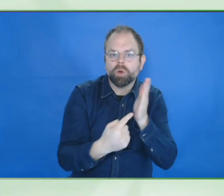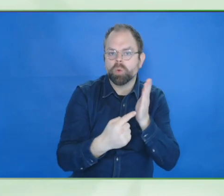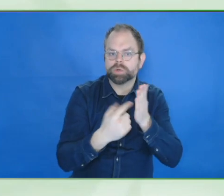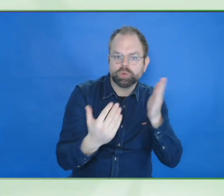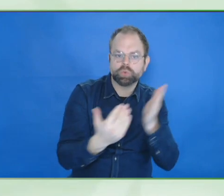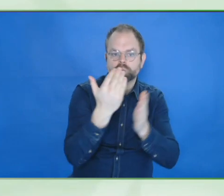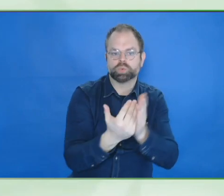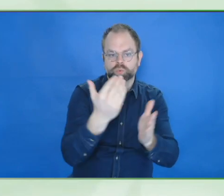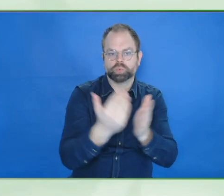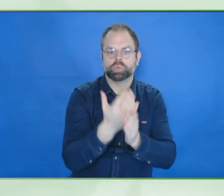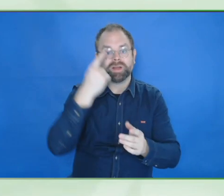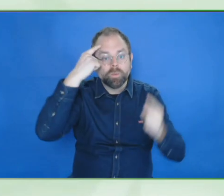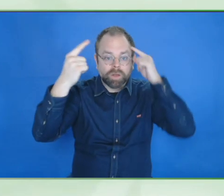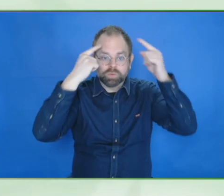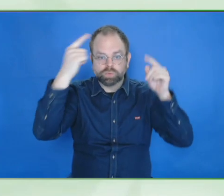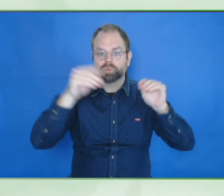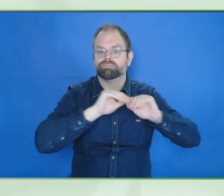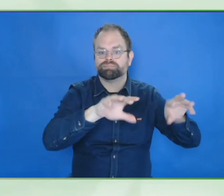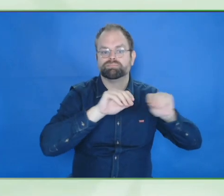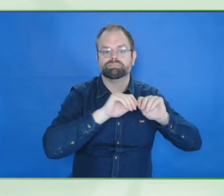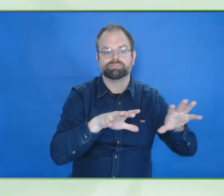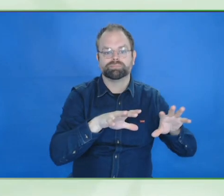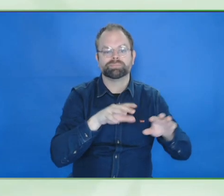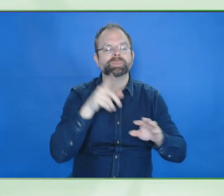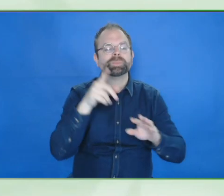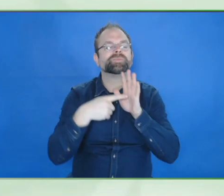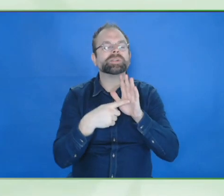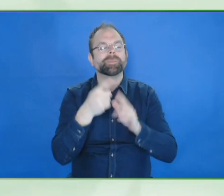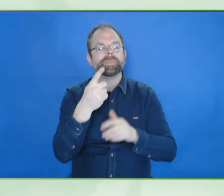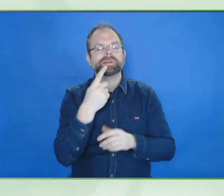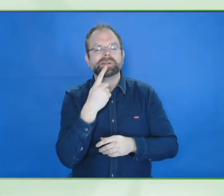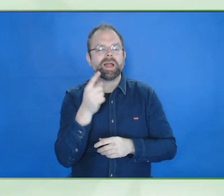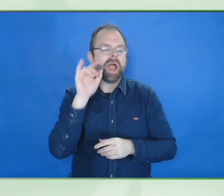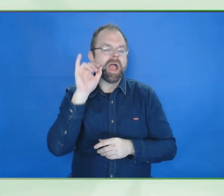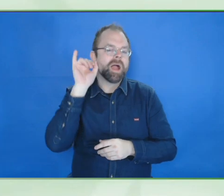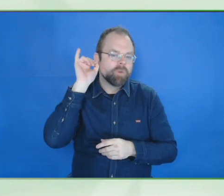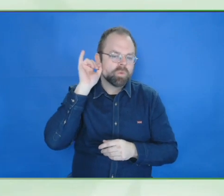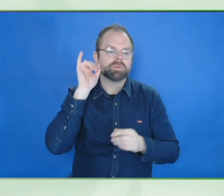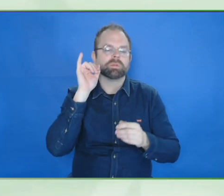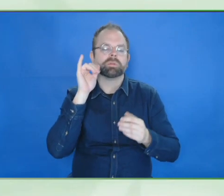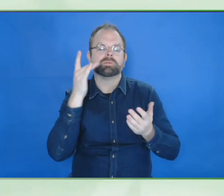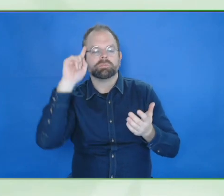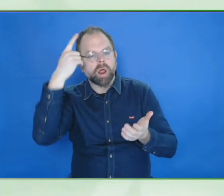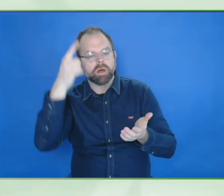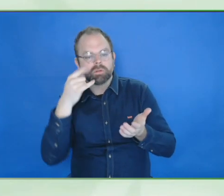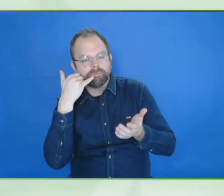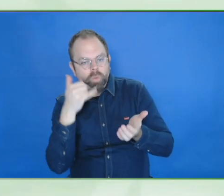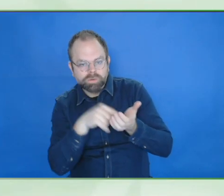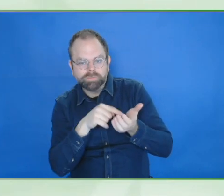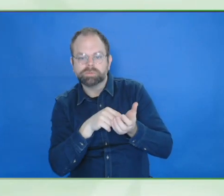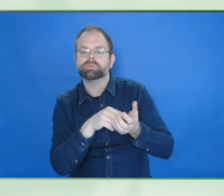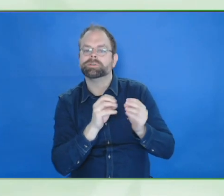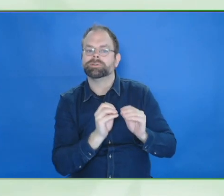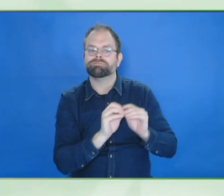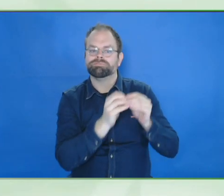underlines the smartphones that you press on the screen was actually developed by a blind individual because